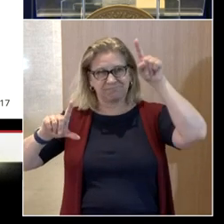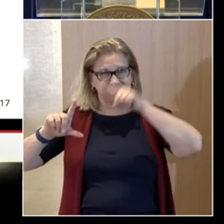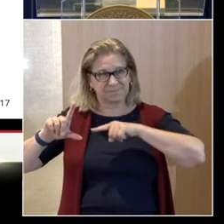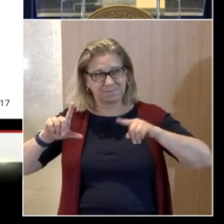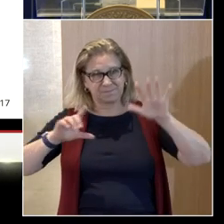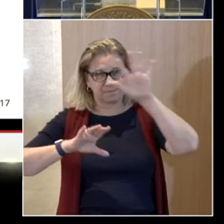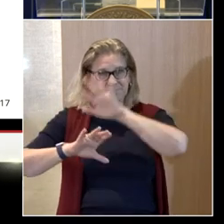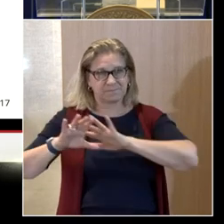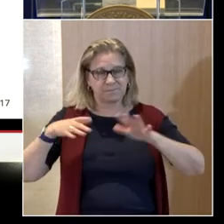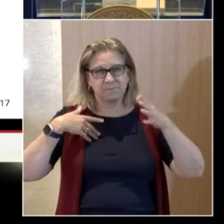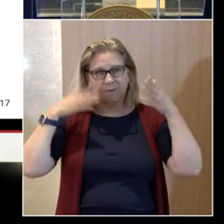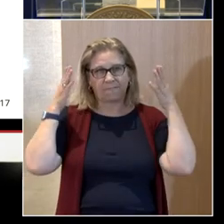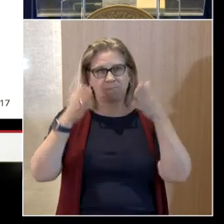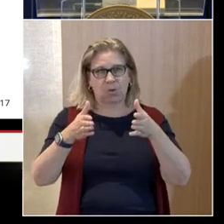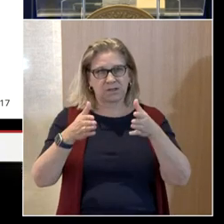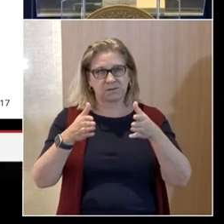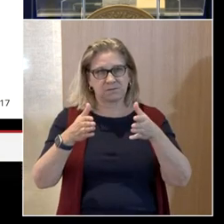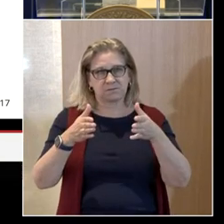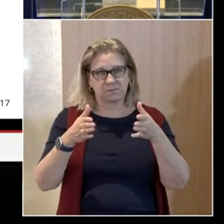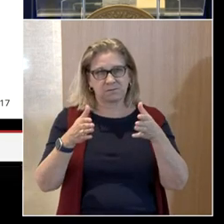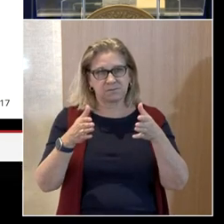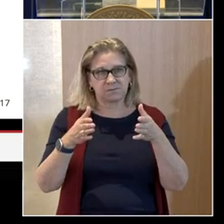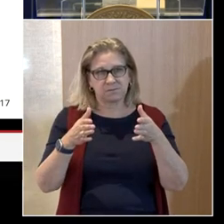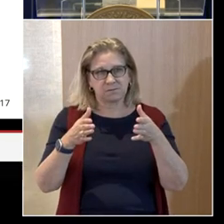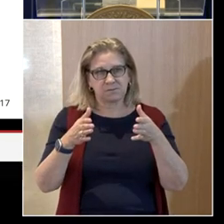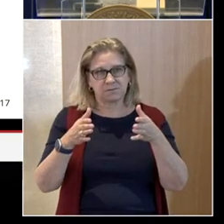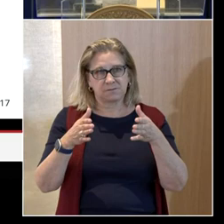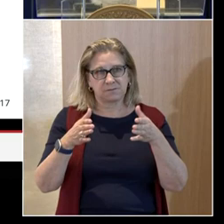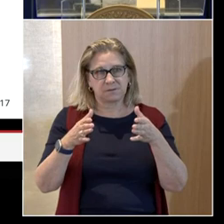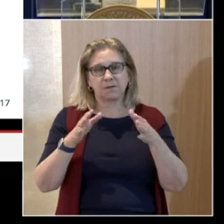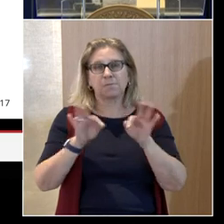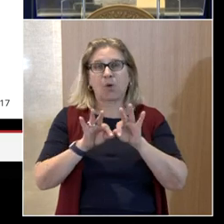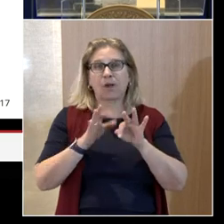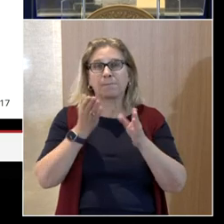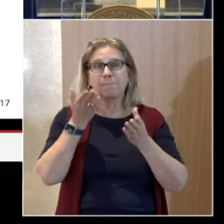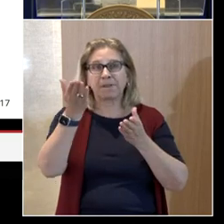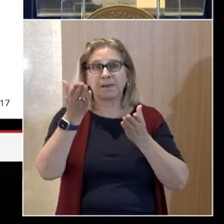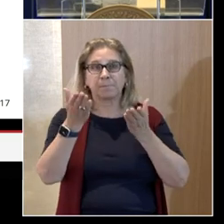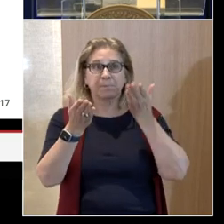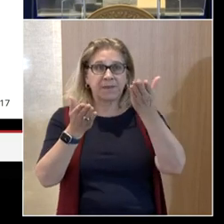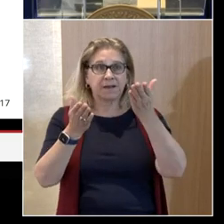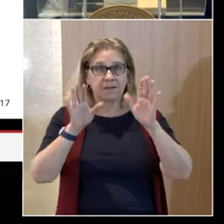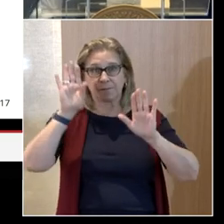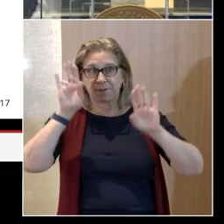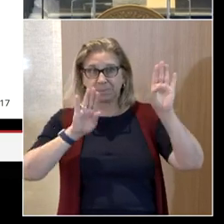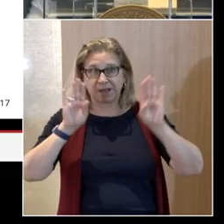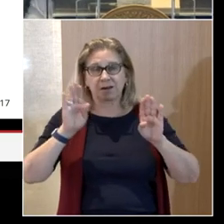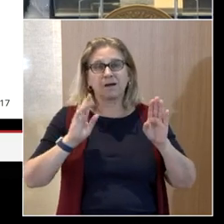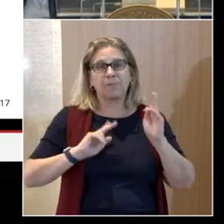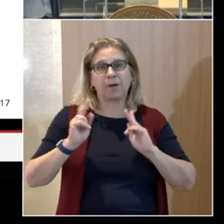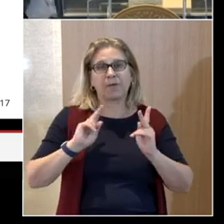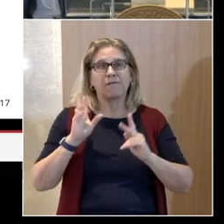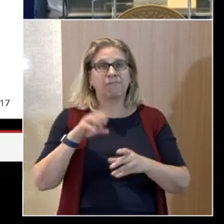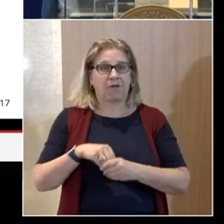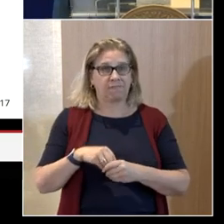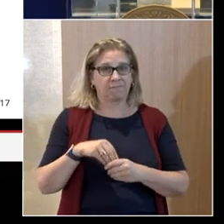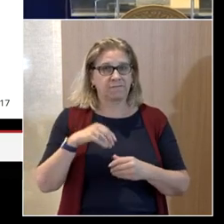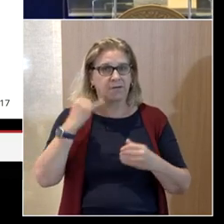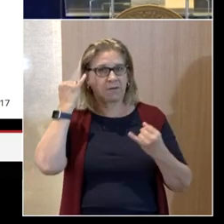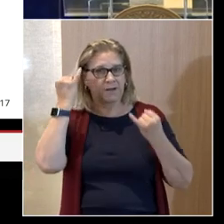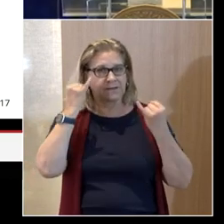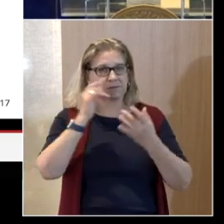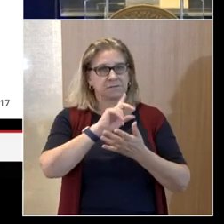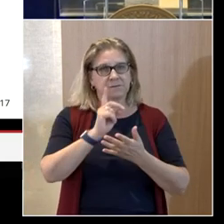bids who are critical actors within these, and so understanding where the bids are, which is these two colored